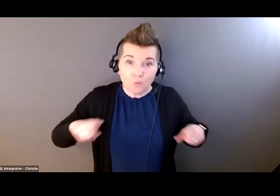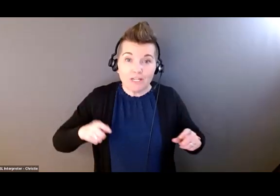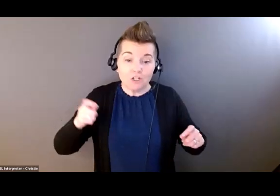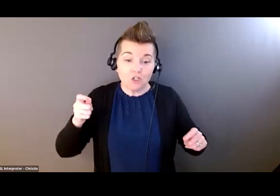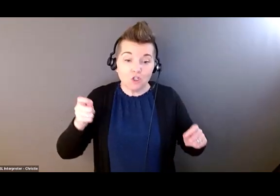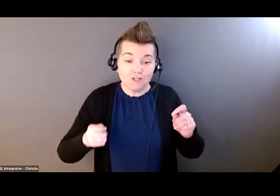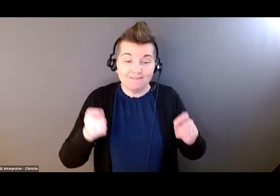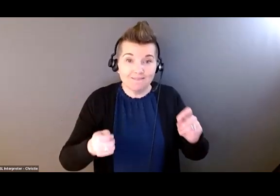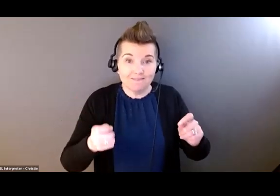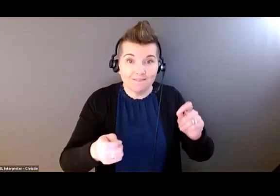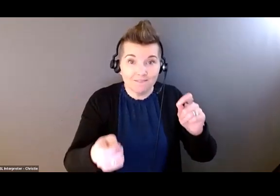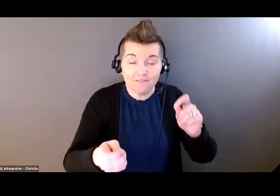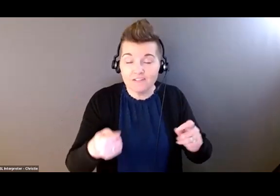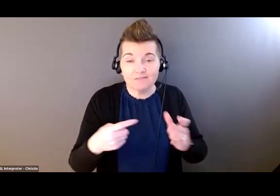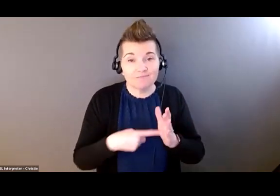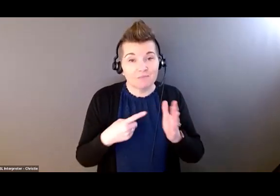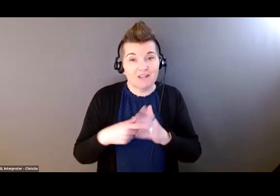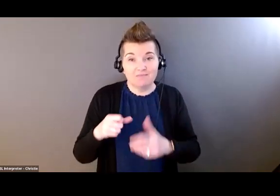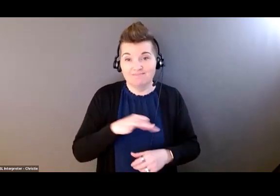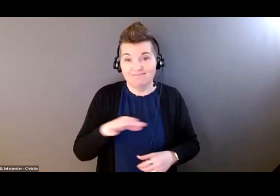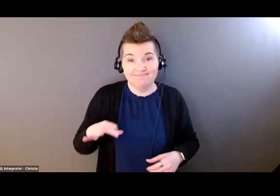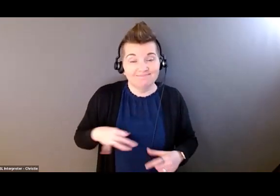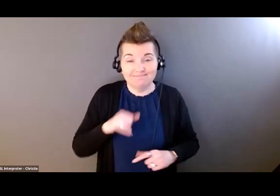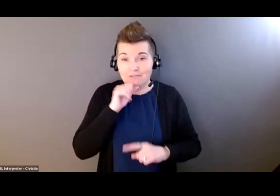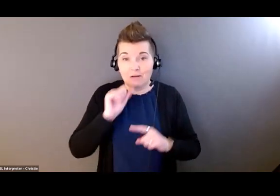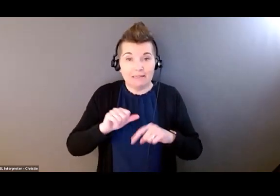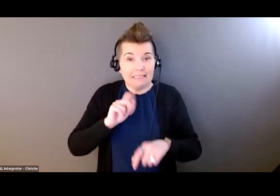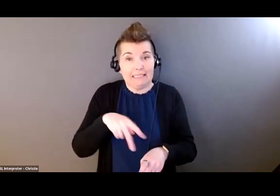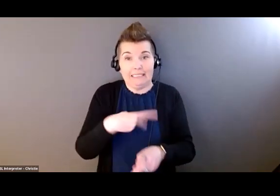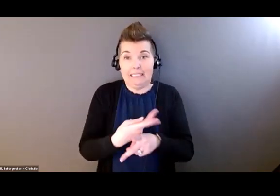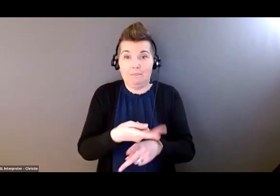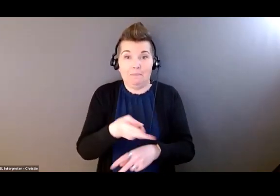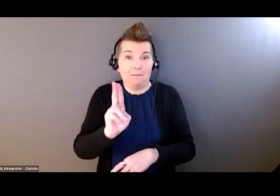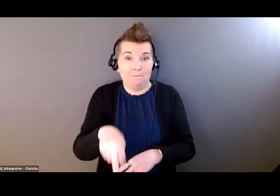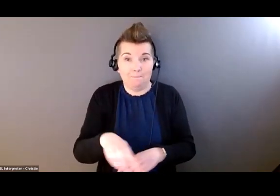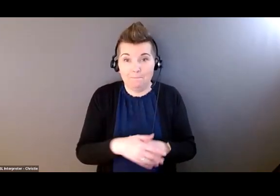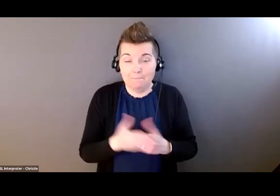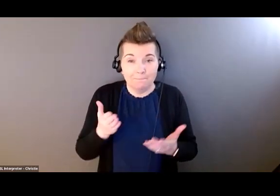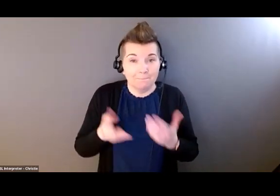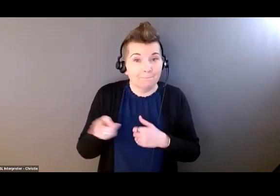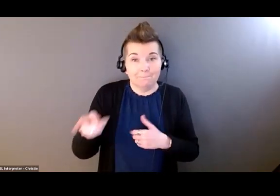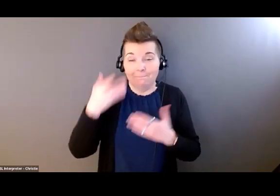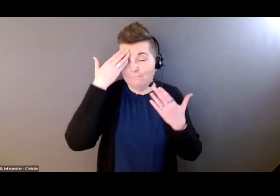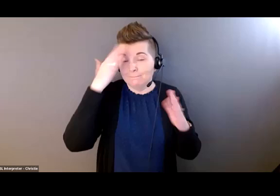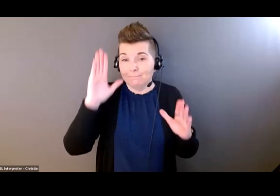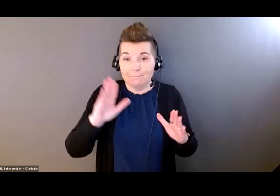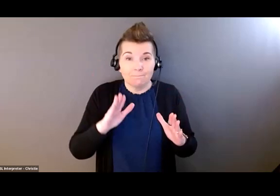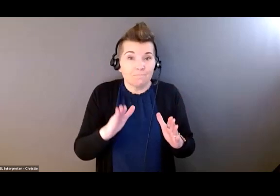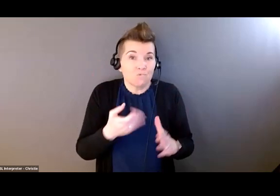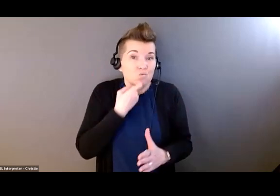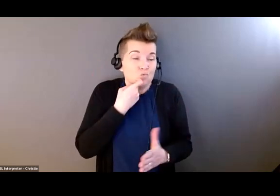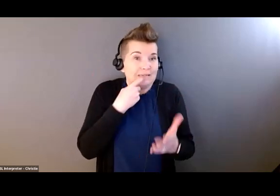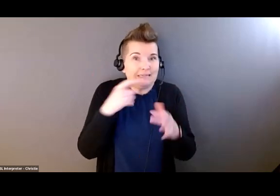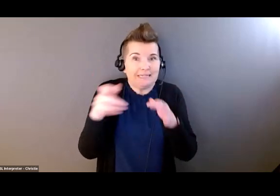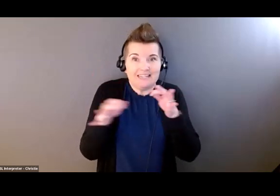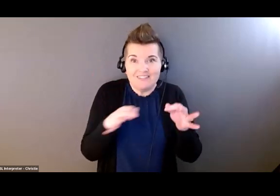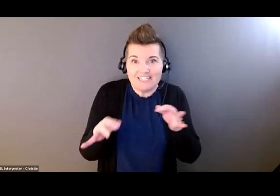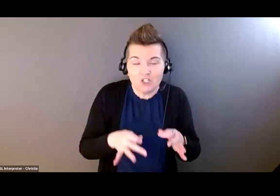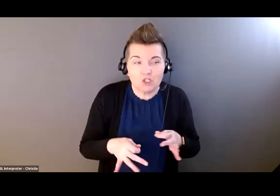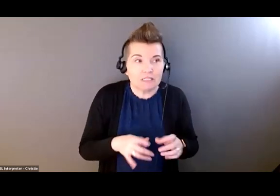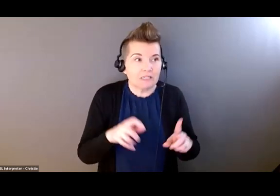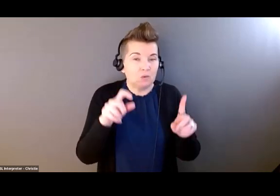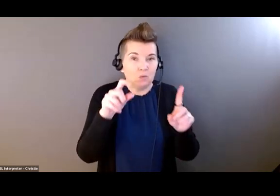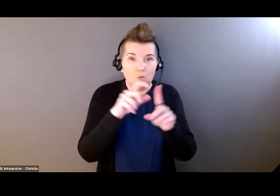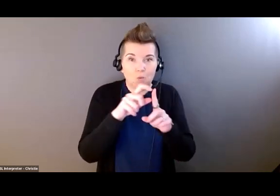right? I, I had to go back and Google it. I'm like, I think I'm getting lost in the terminology. What